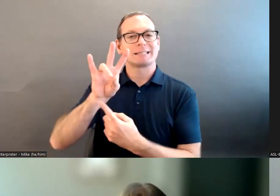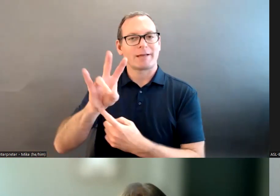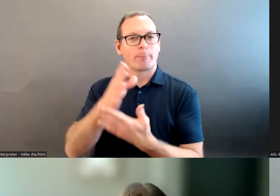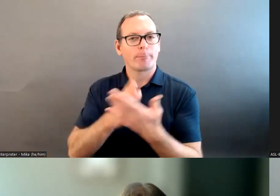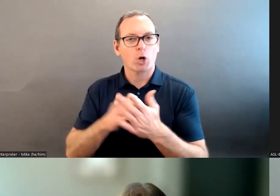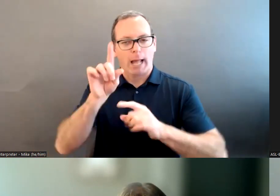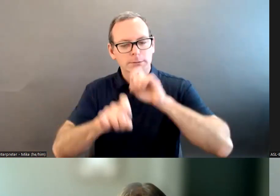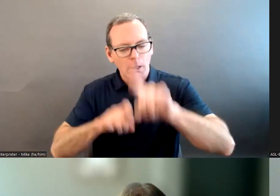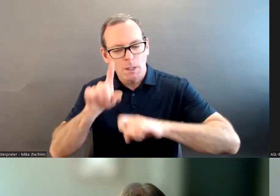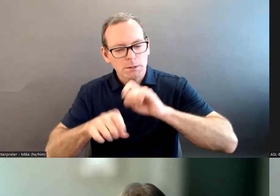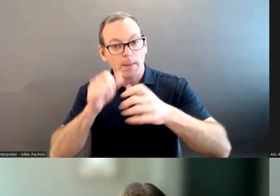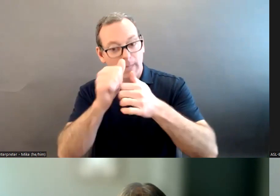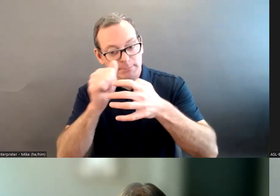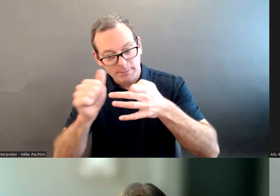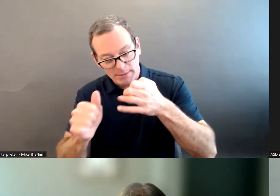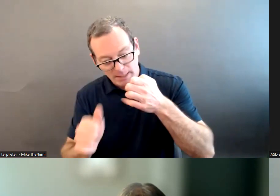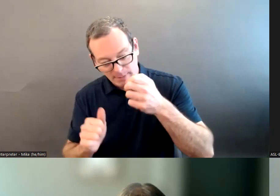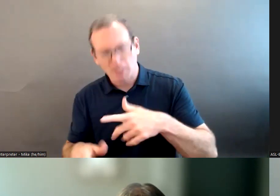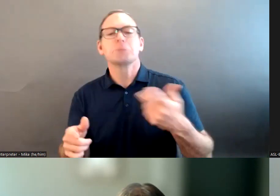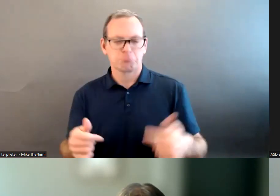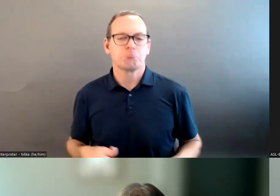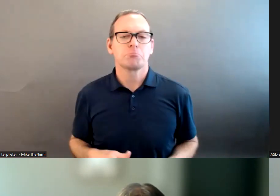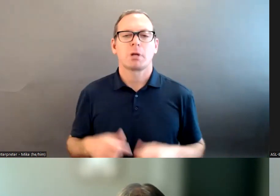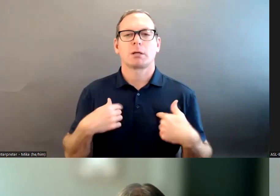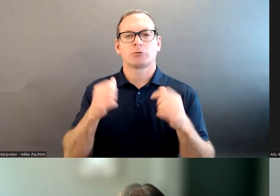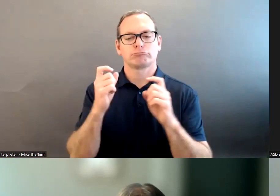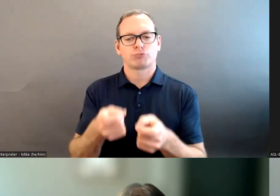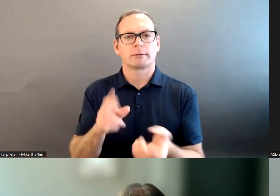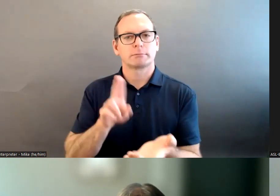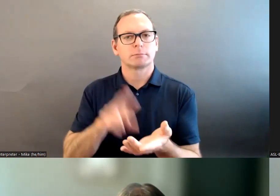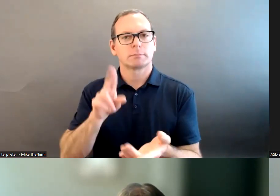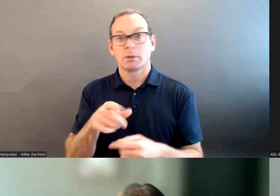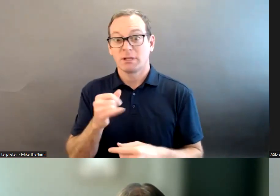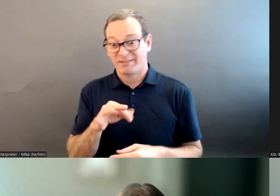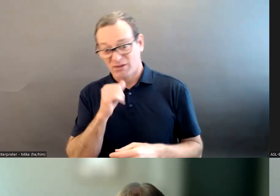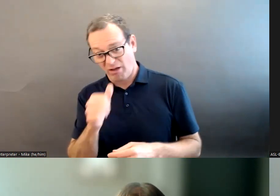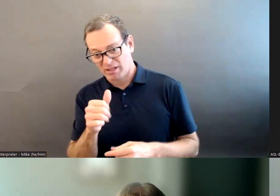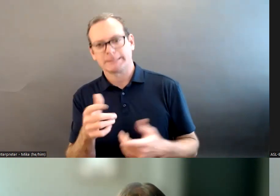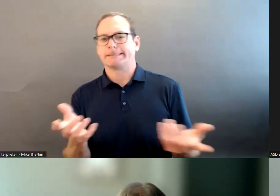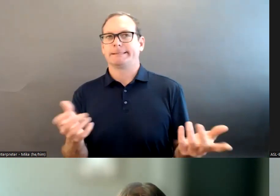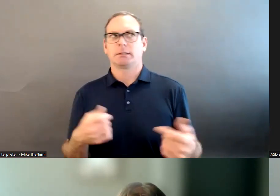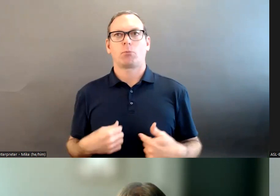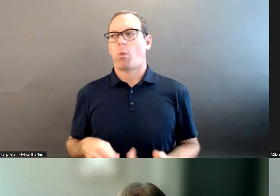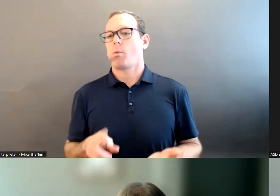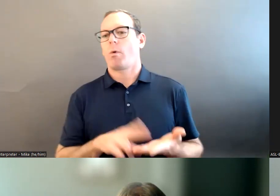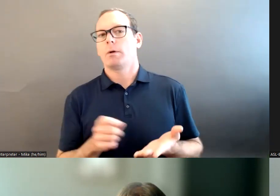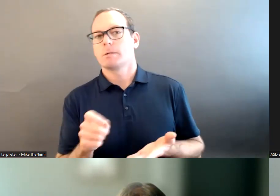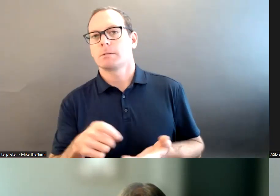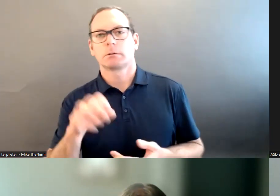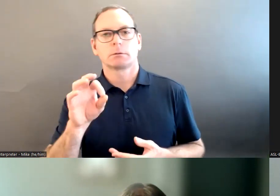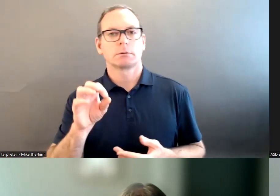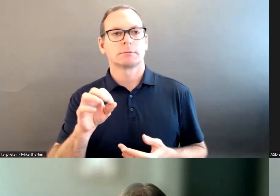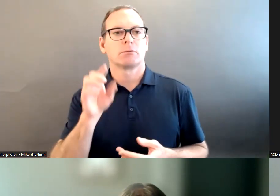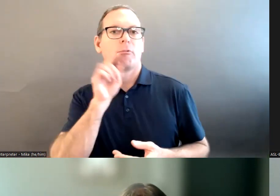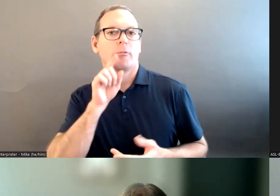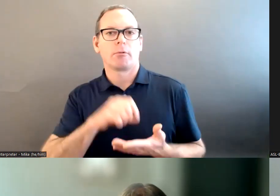document, right? I can't forge a document on their behalf if they're not meeting the standards. So that could be an issue as well. And then a few